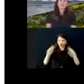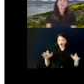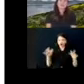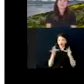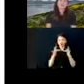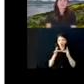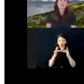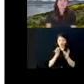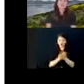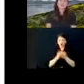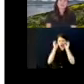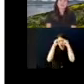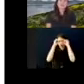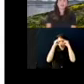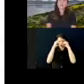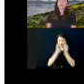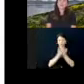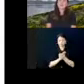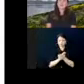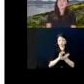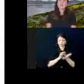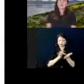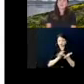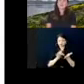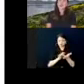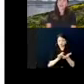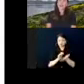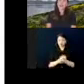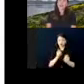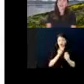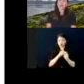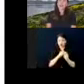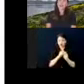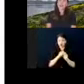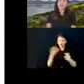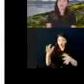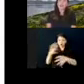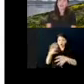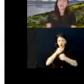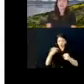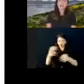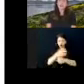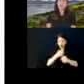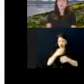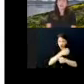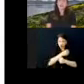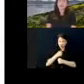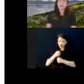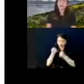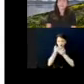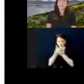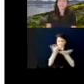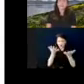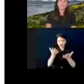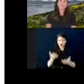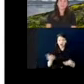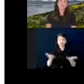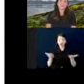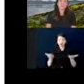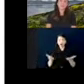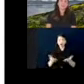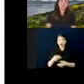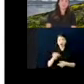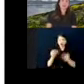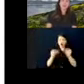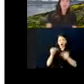was designed to collect some information on how Indonesians have been engaging with digital financial services since